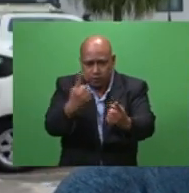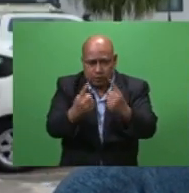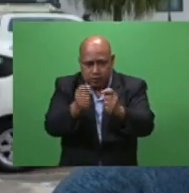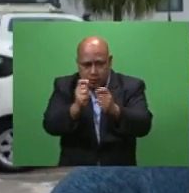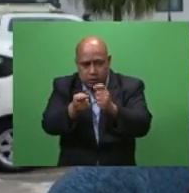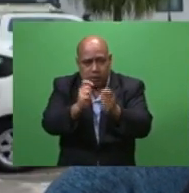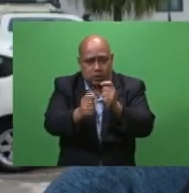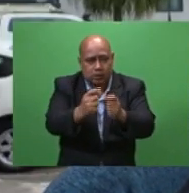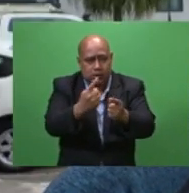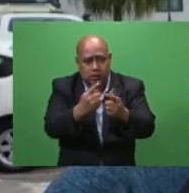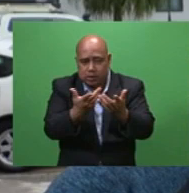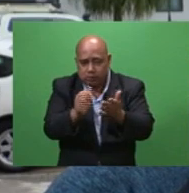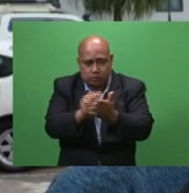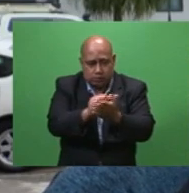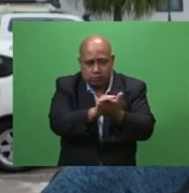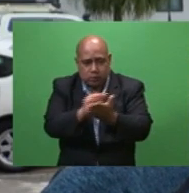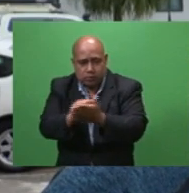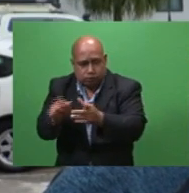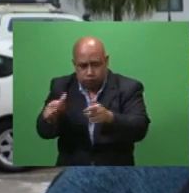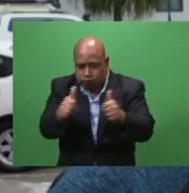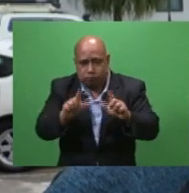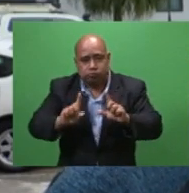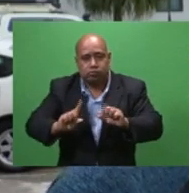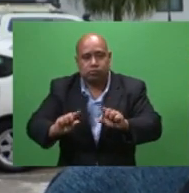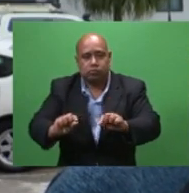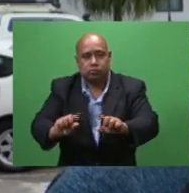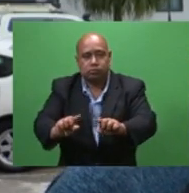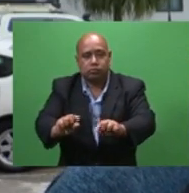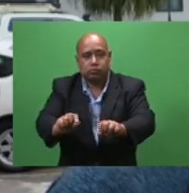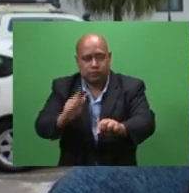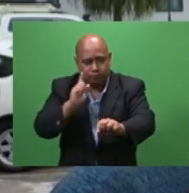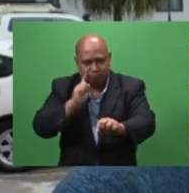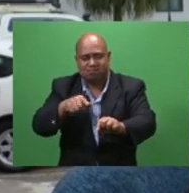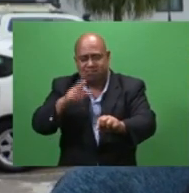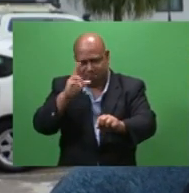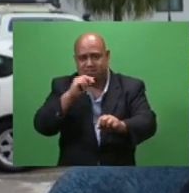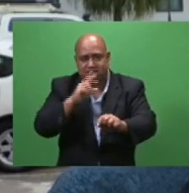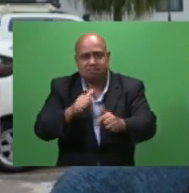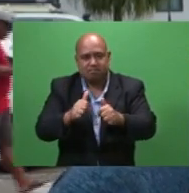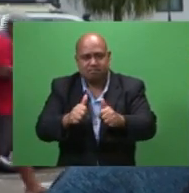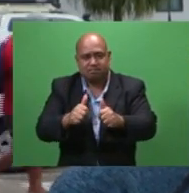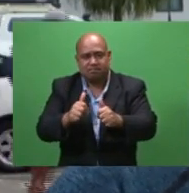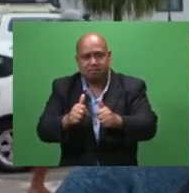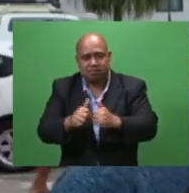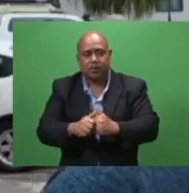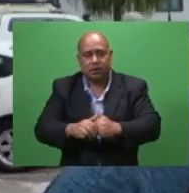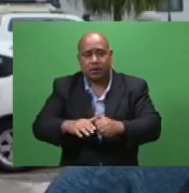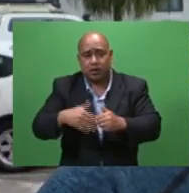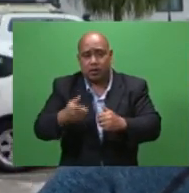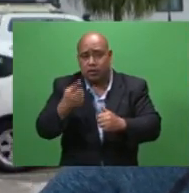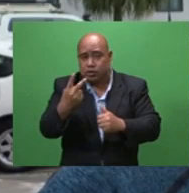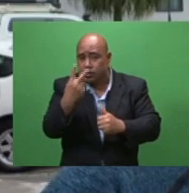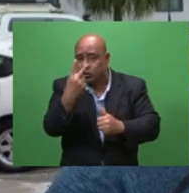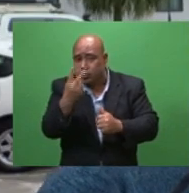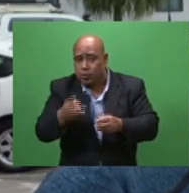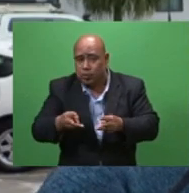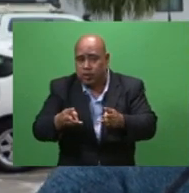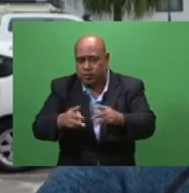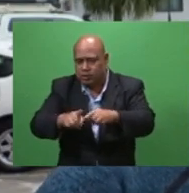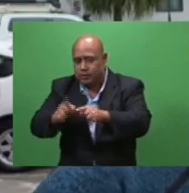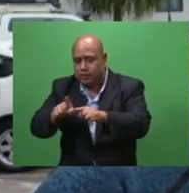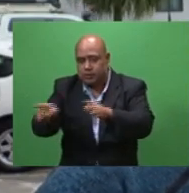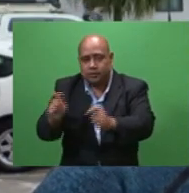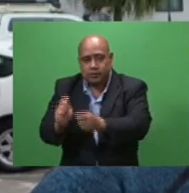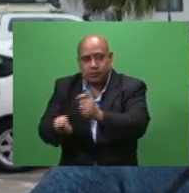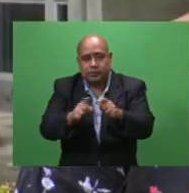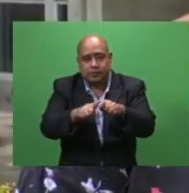taken and brought forward. But we have the capability because of the investment that's been put in place and the fact that we have 2 mechanisms of testing, both the gene expert and